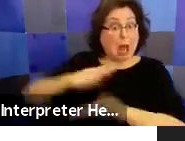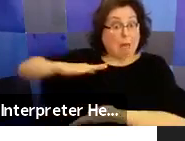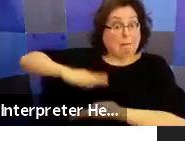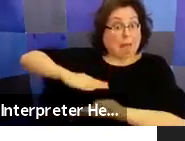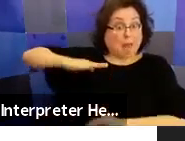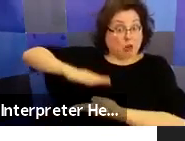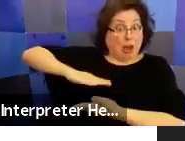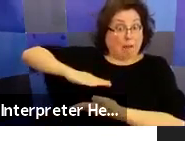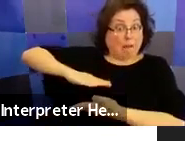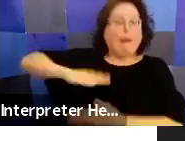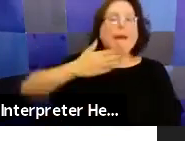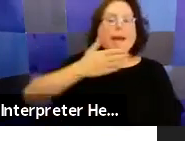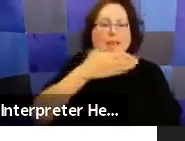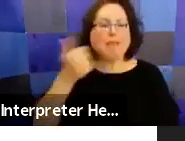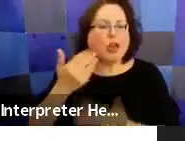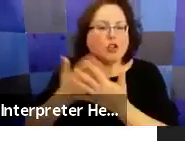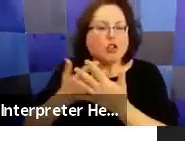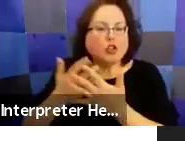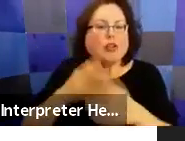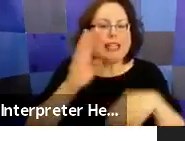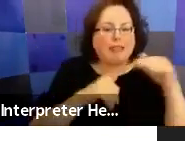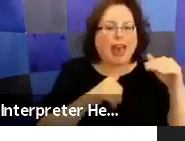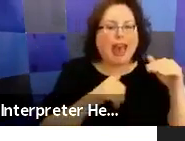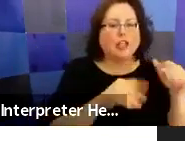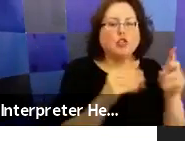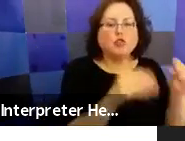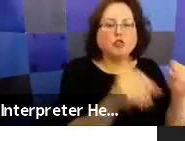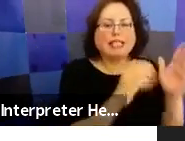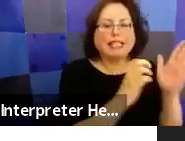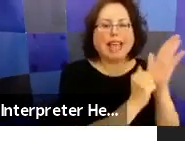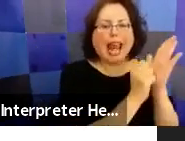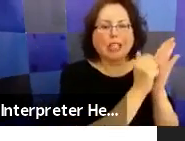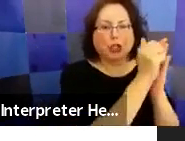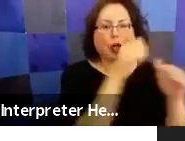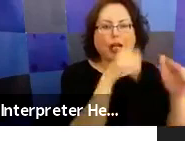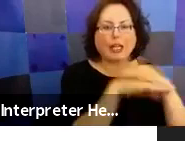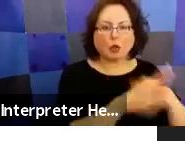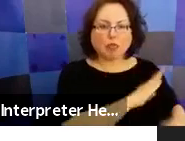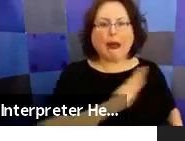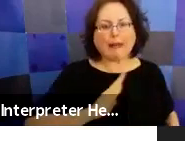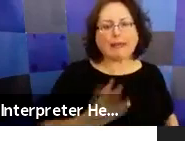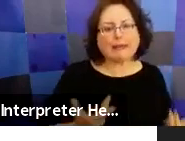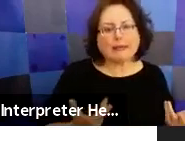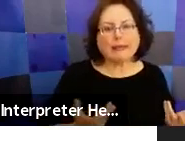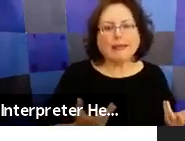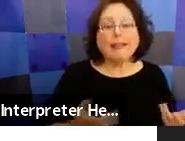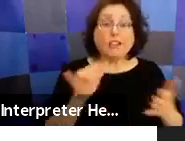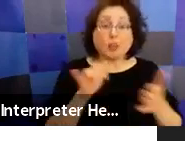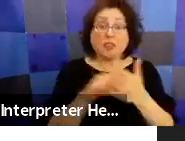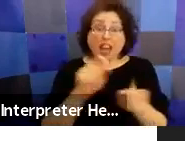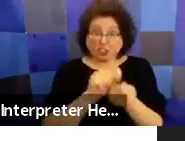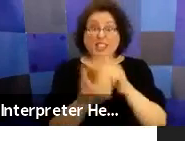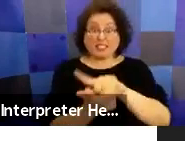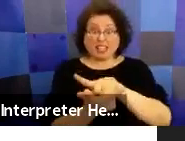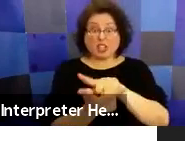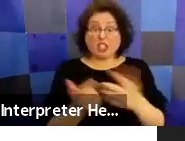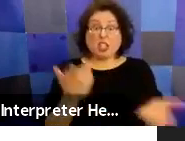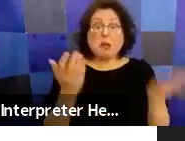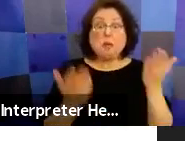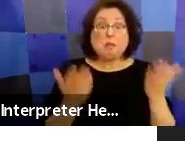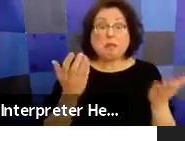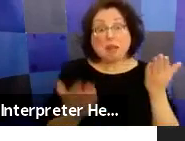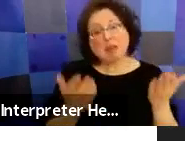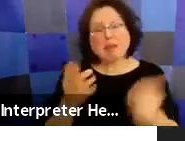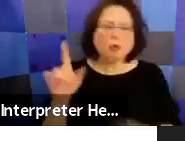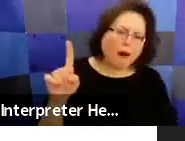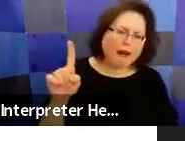breast cancer, right? It's the same kind of idea here. Getting these vital documents translated may be anywhere from a